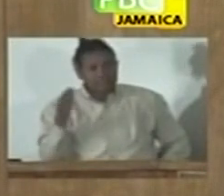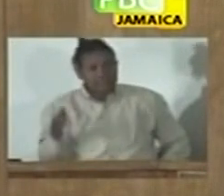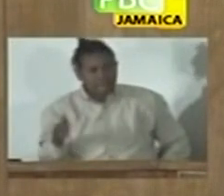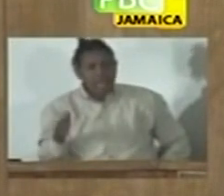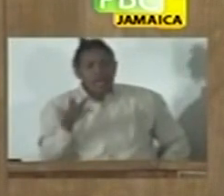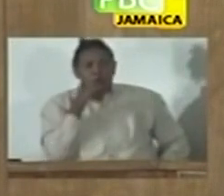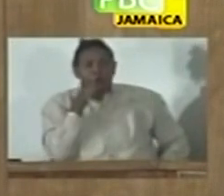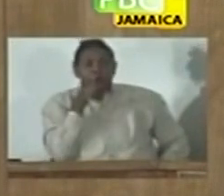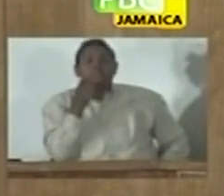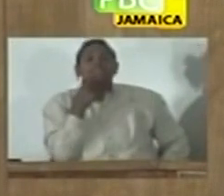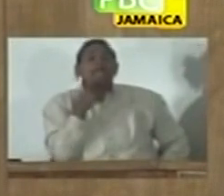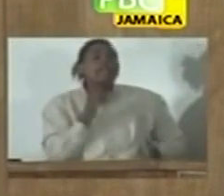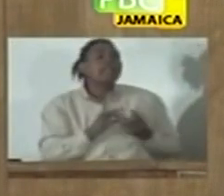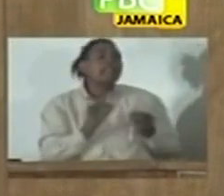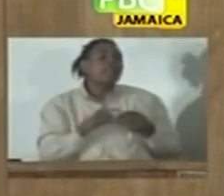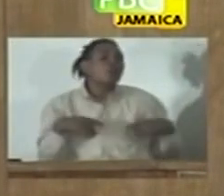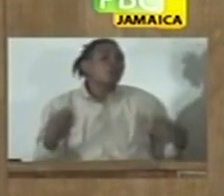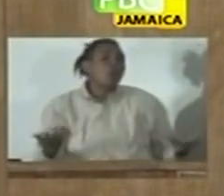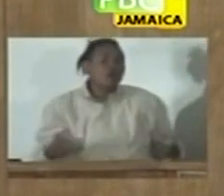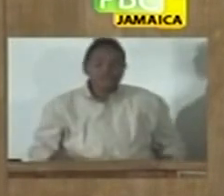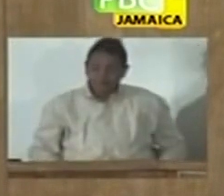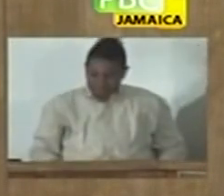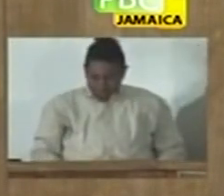who said the following